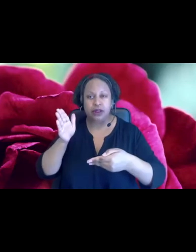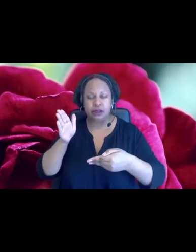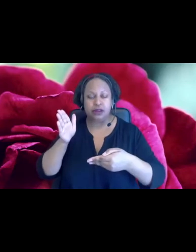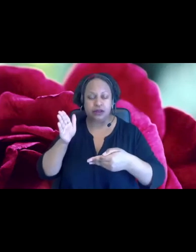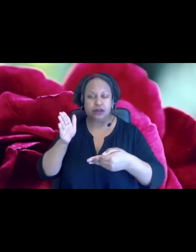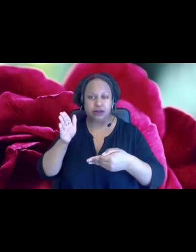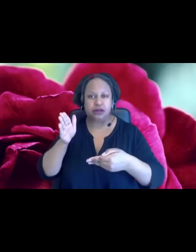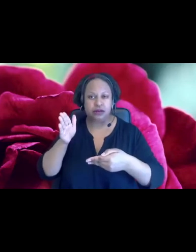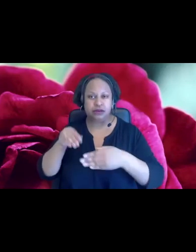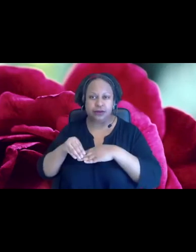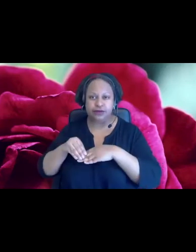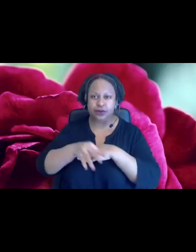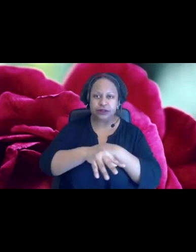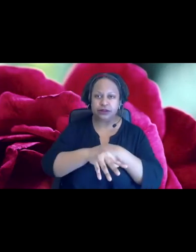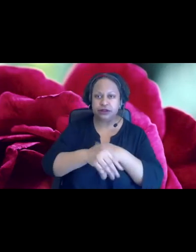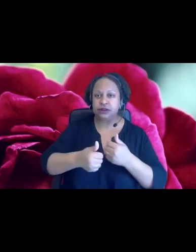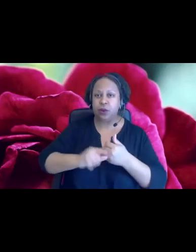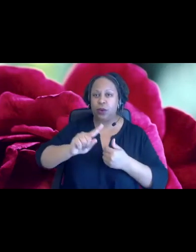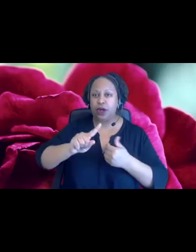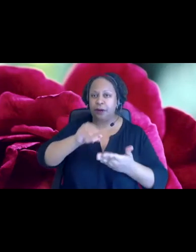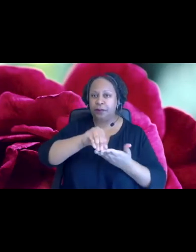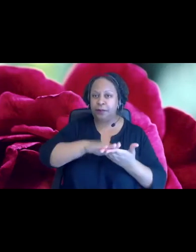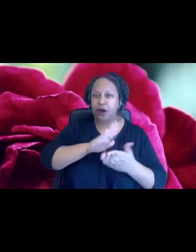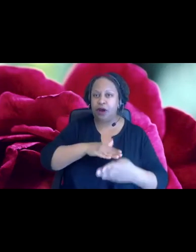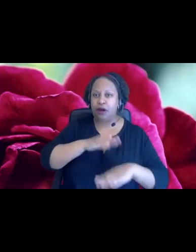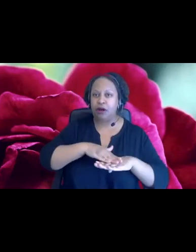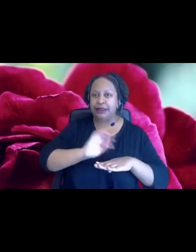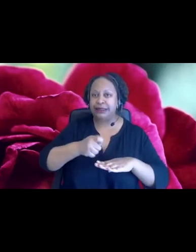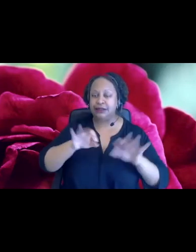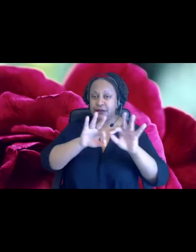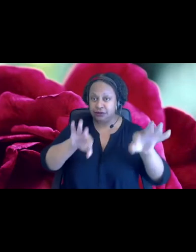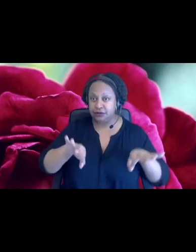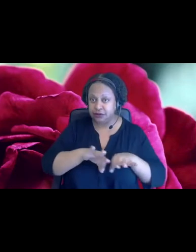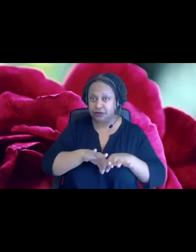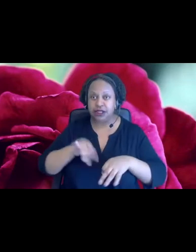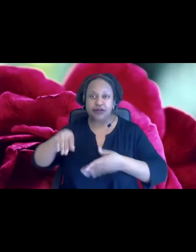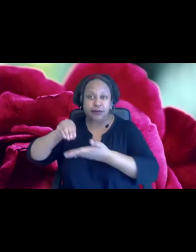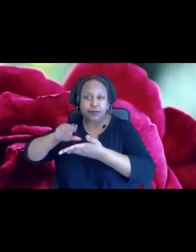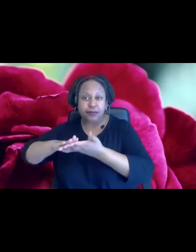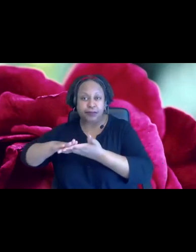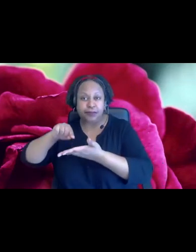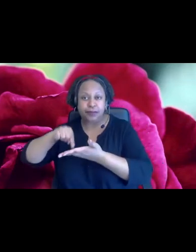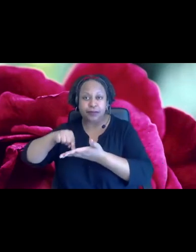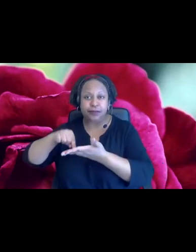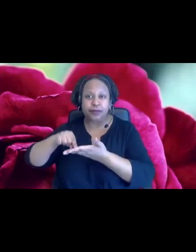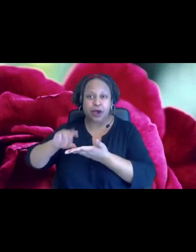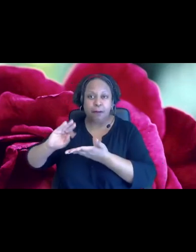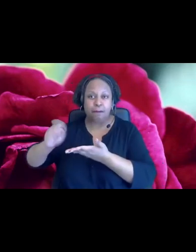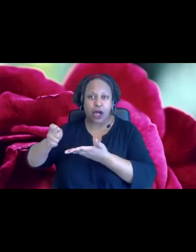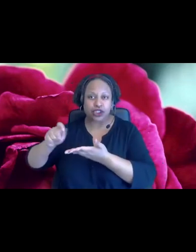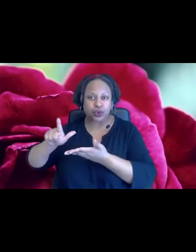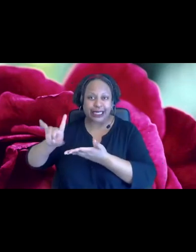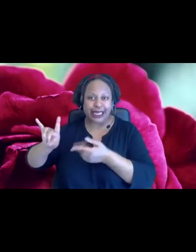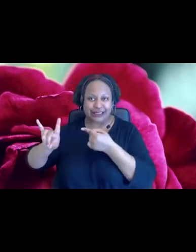tax return. If that income is reported on what's called box